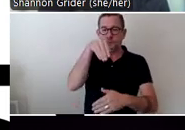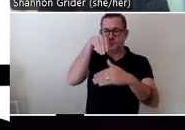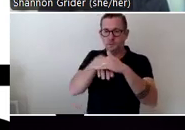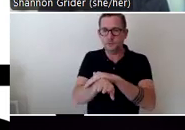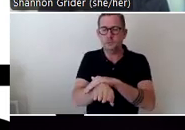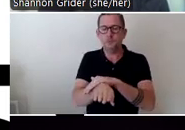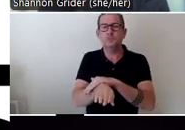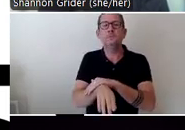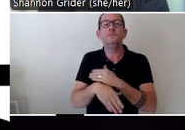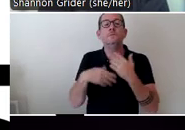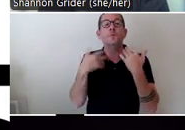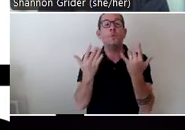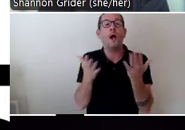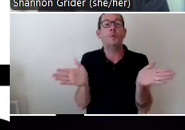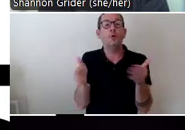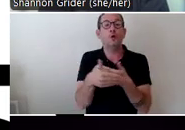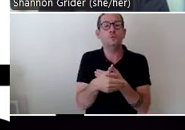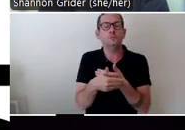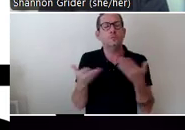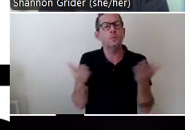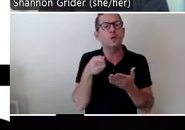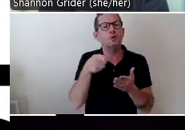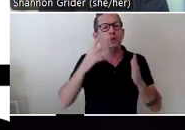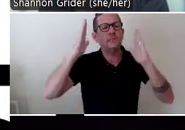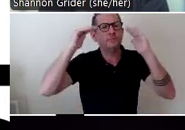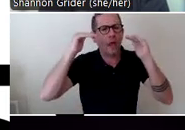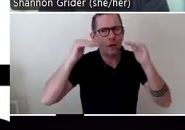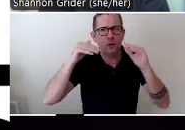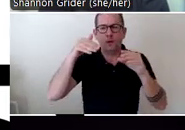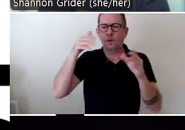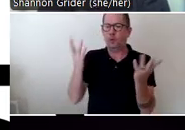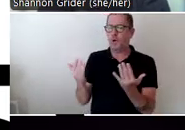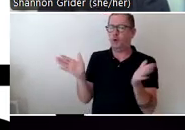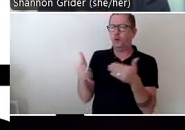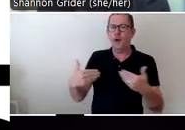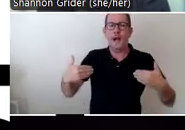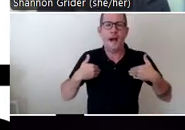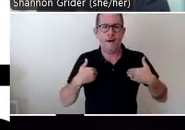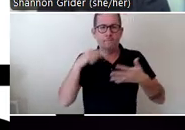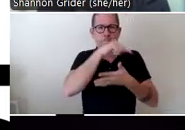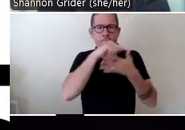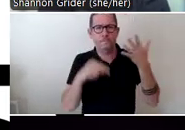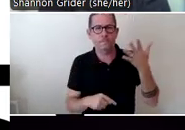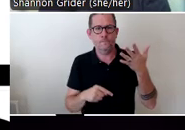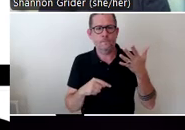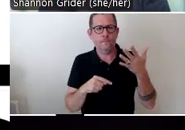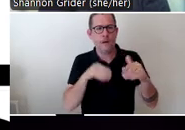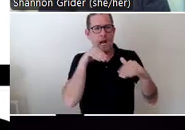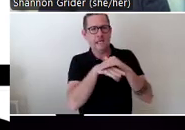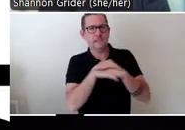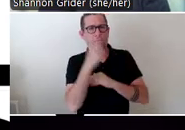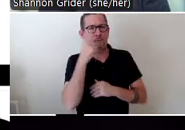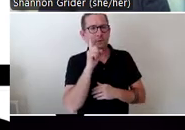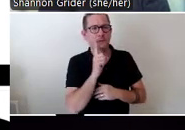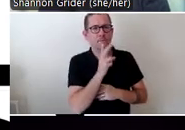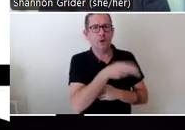Imagine yourself as a person who's deaf or hard of hearing going into a building for services. When you walk into the waiting room, what do